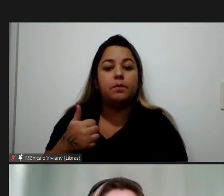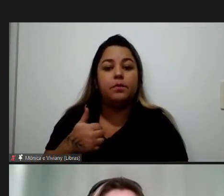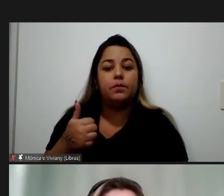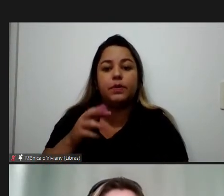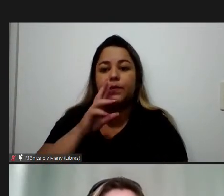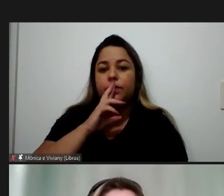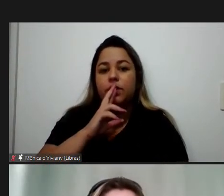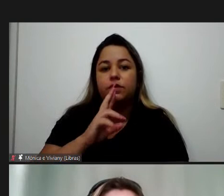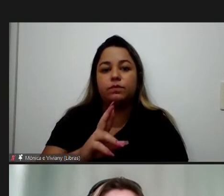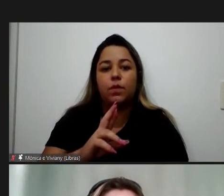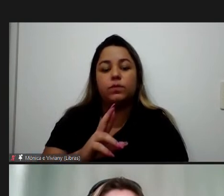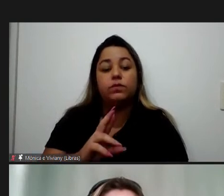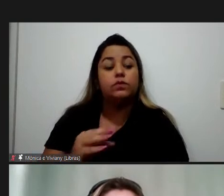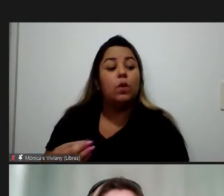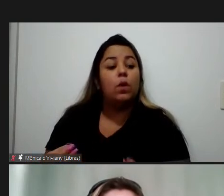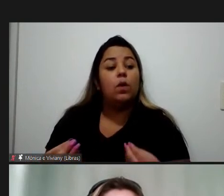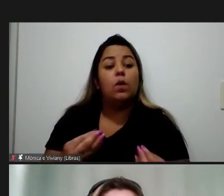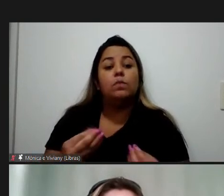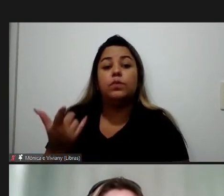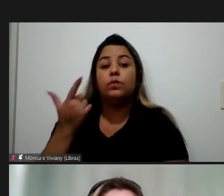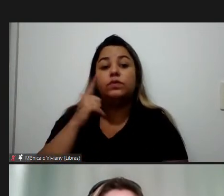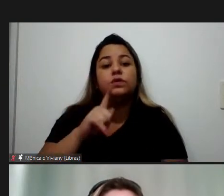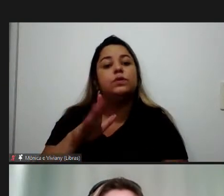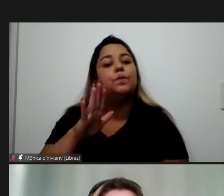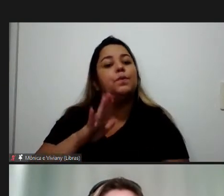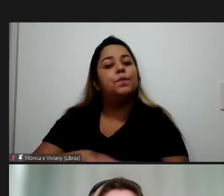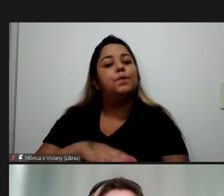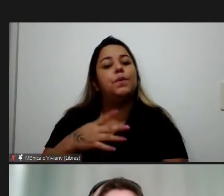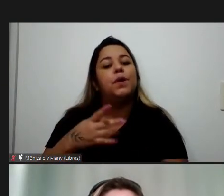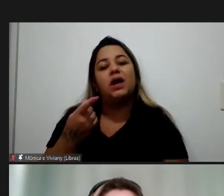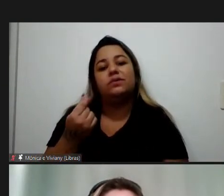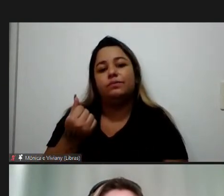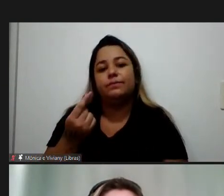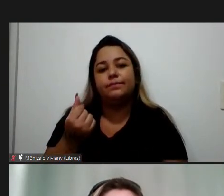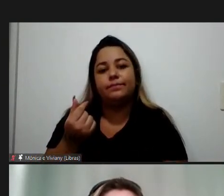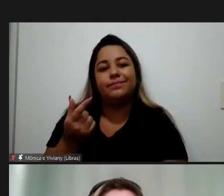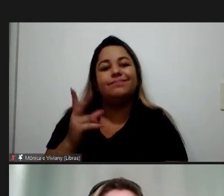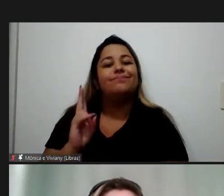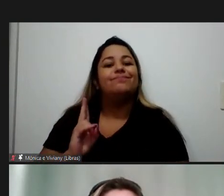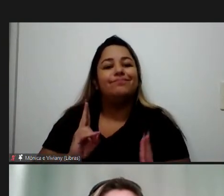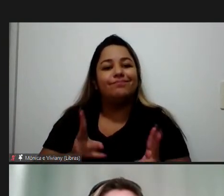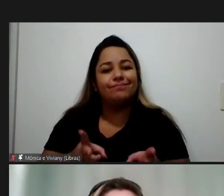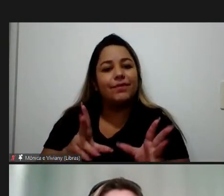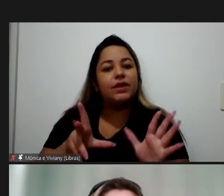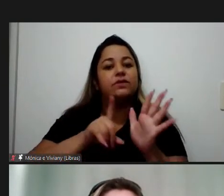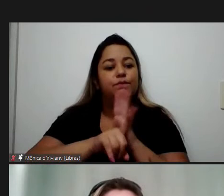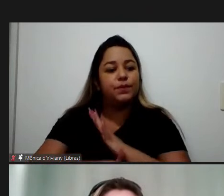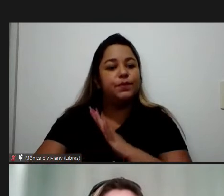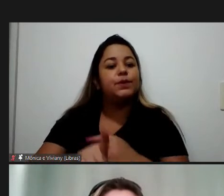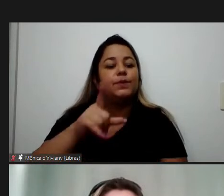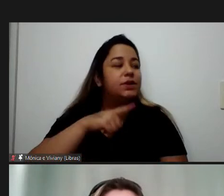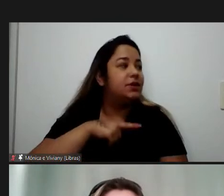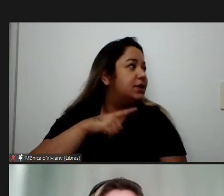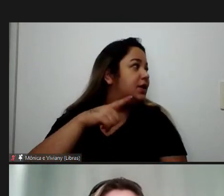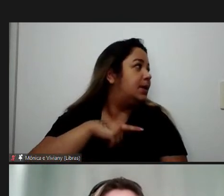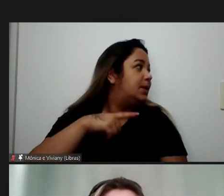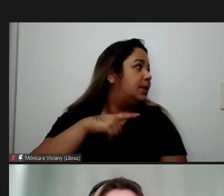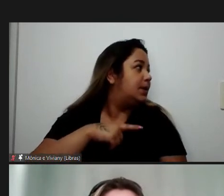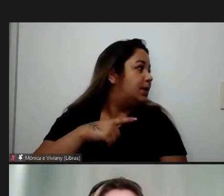money? That's always the question we have. But I was trying to say in